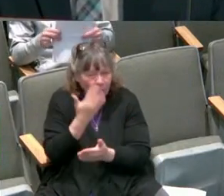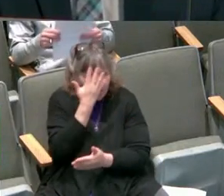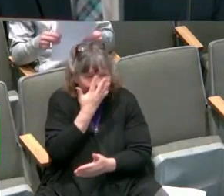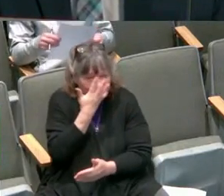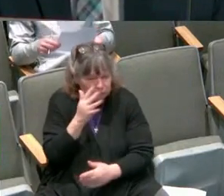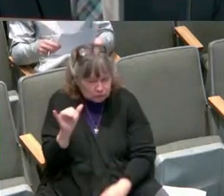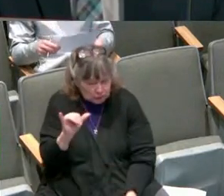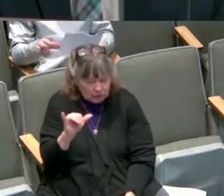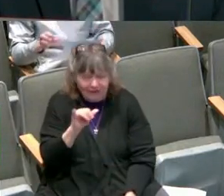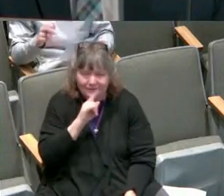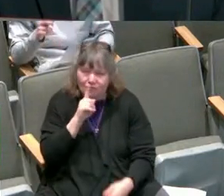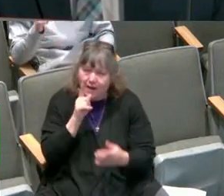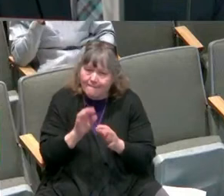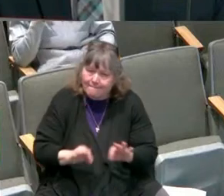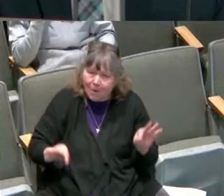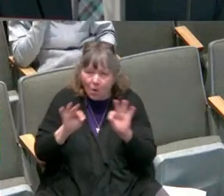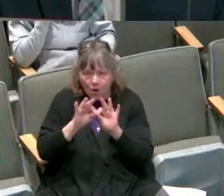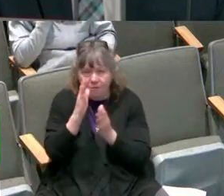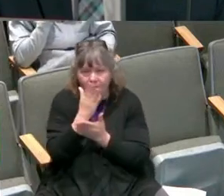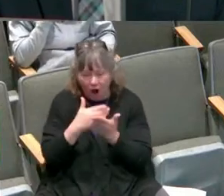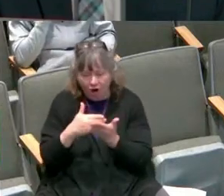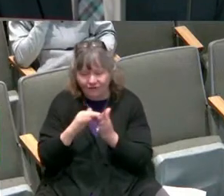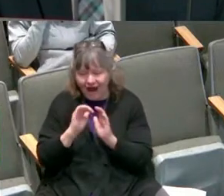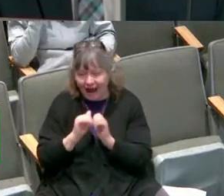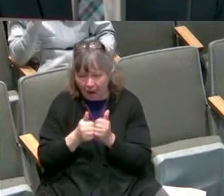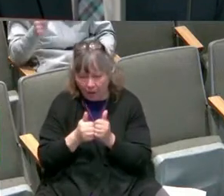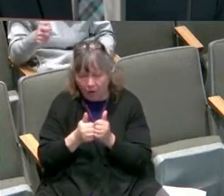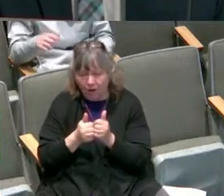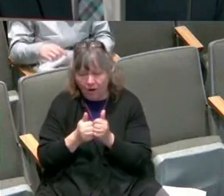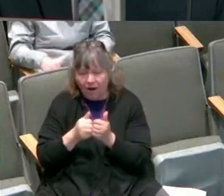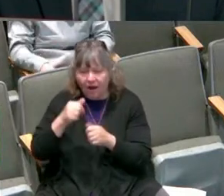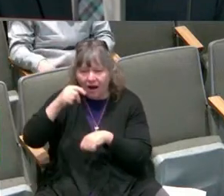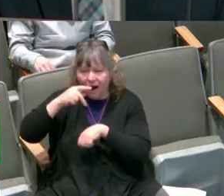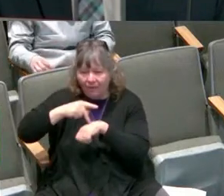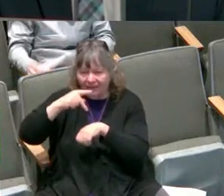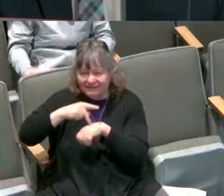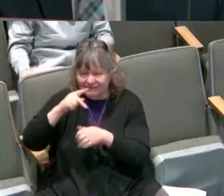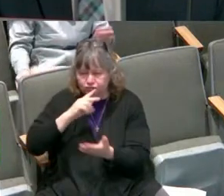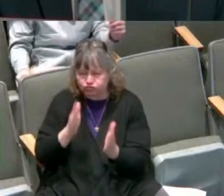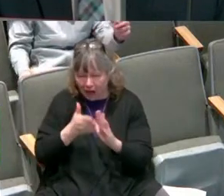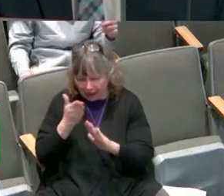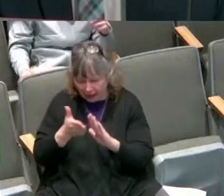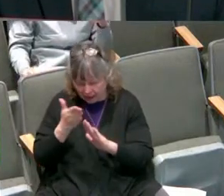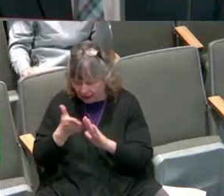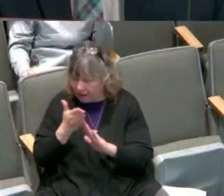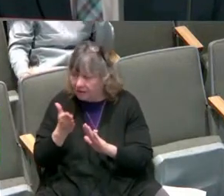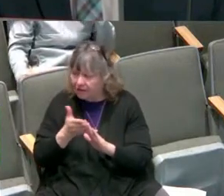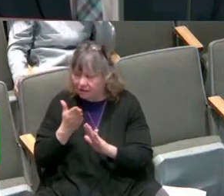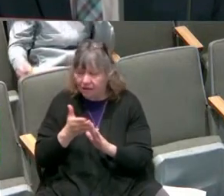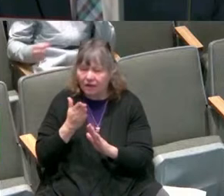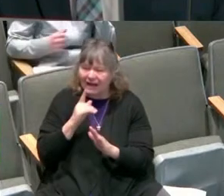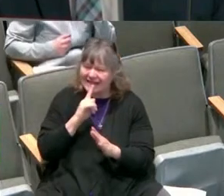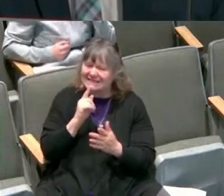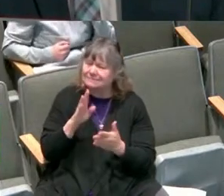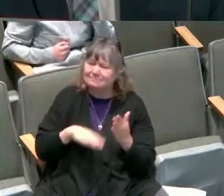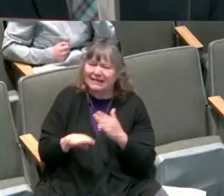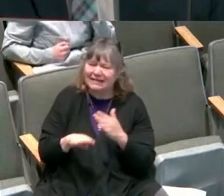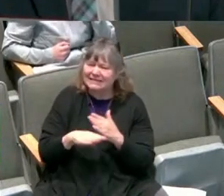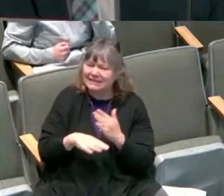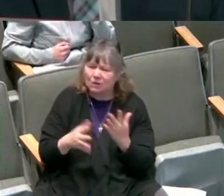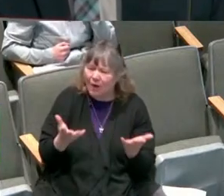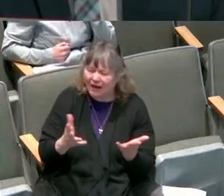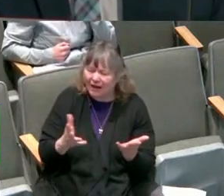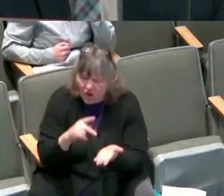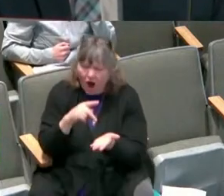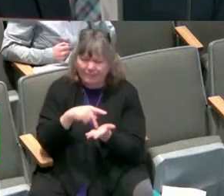well this is a really important part of how Hopkinton is run right this is basically the